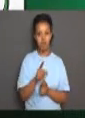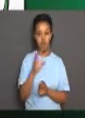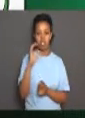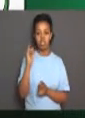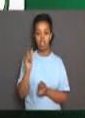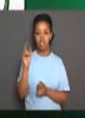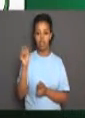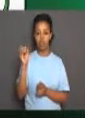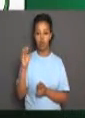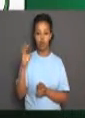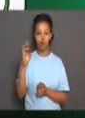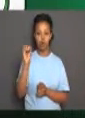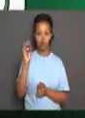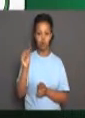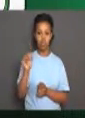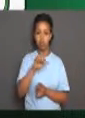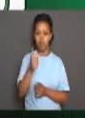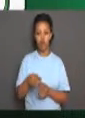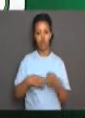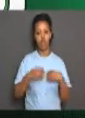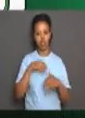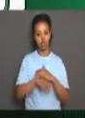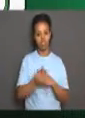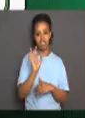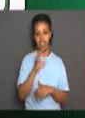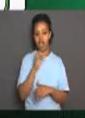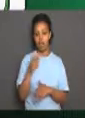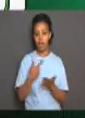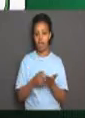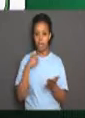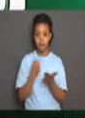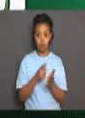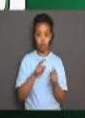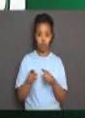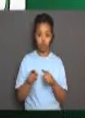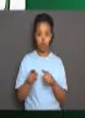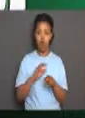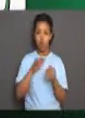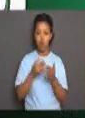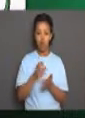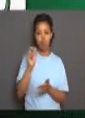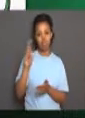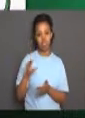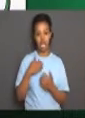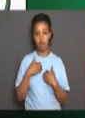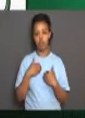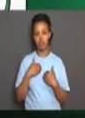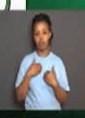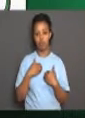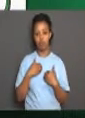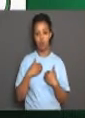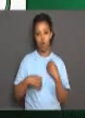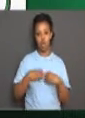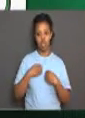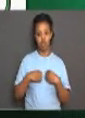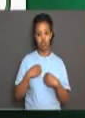Cytochrome found in organisms is evidence that all aerobic organisms probably came